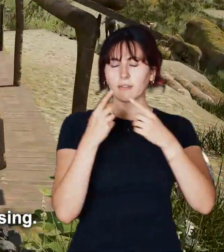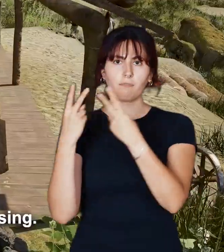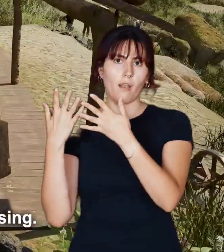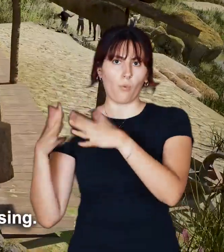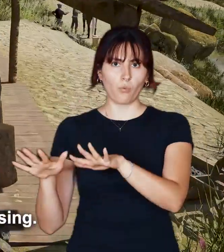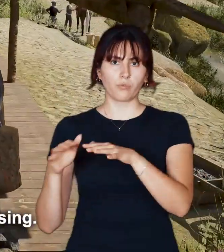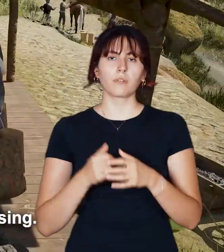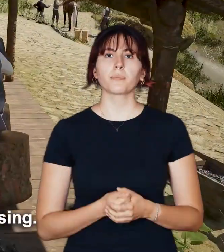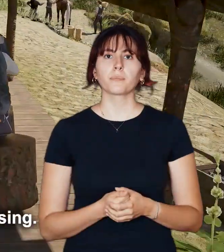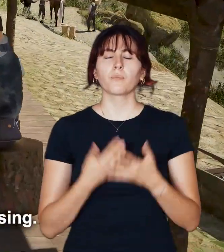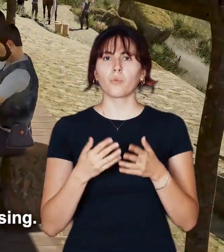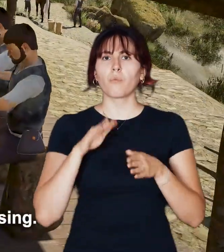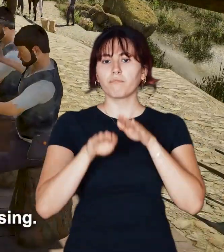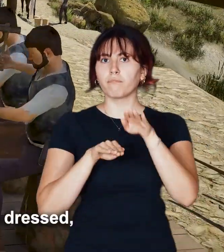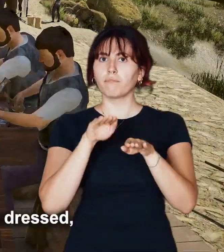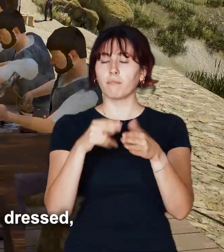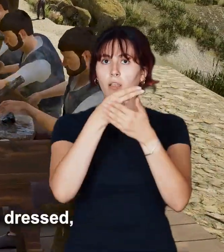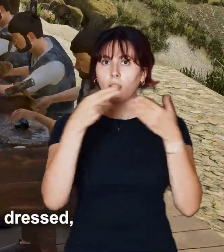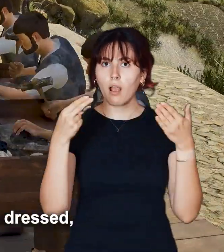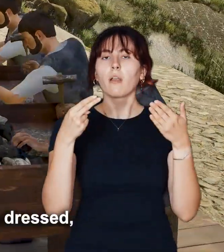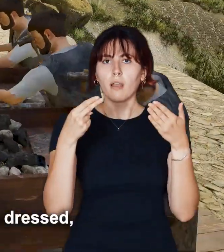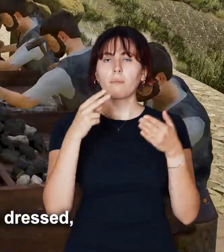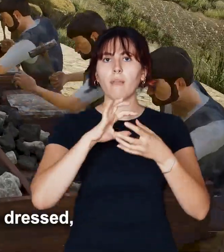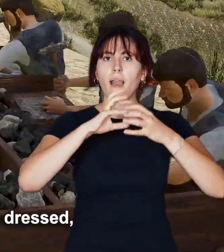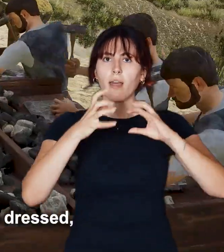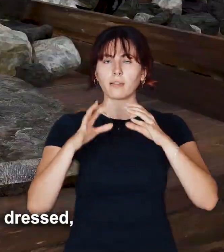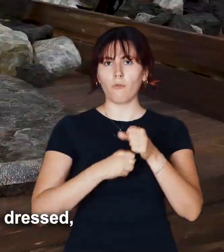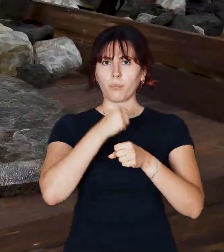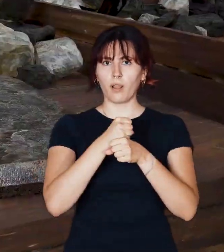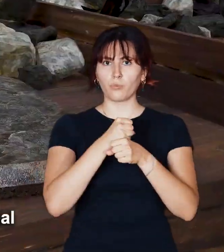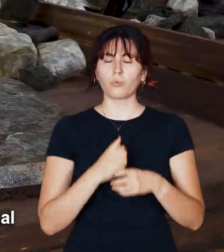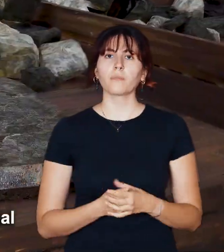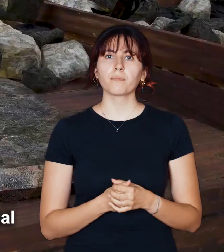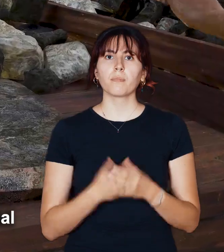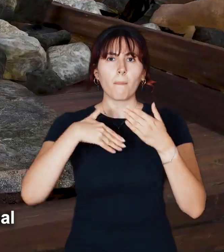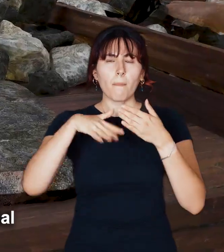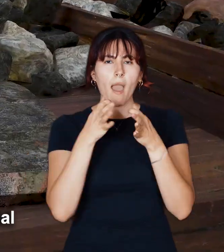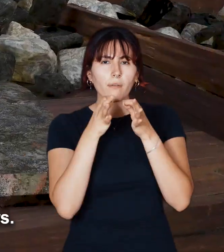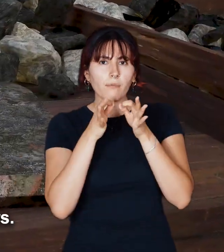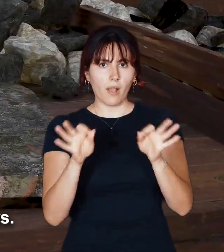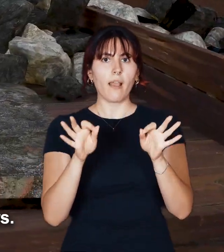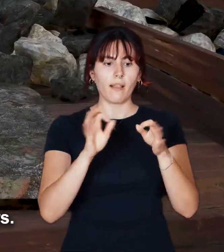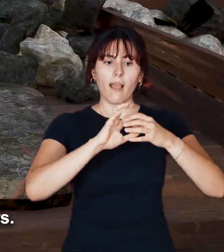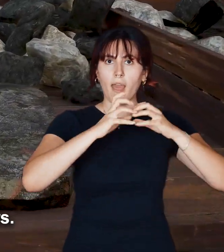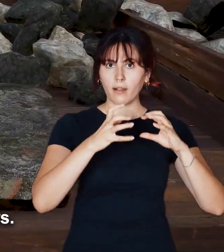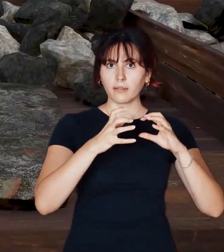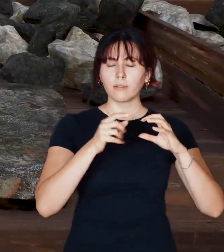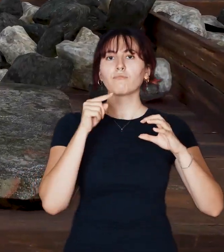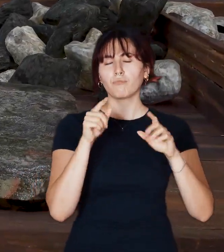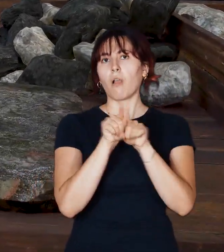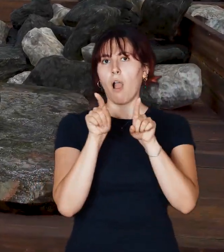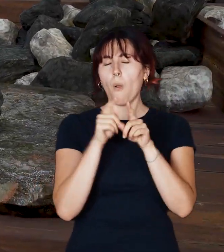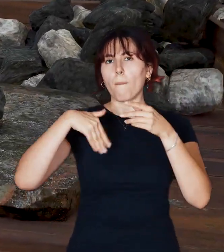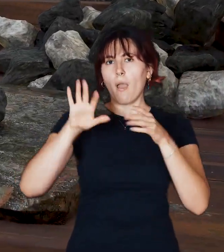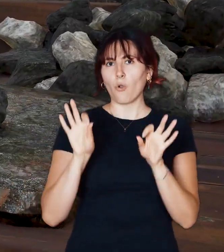are referred to as ore dressing. The more carefully the ore was dressed, the higher the quality of the material delivered to the smelters. For